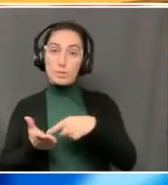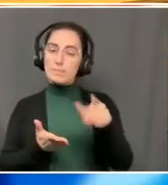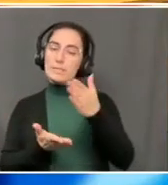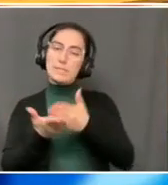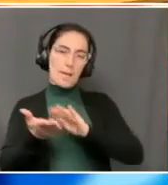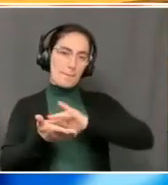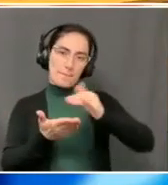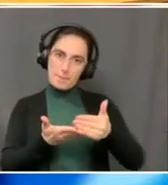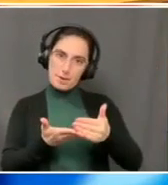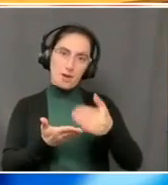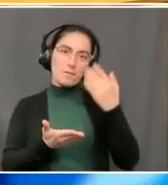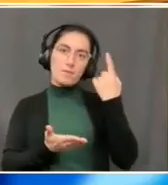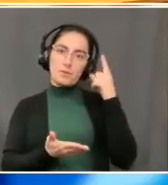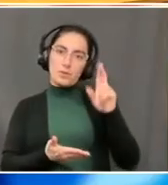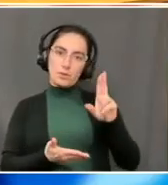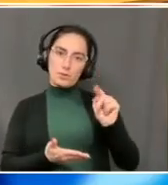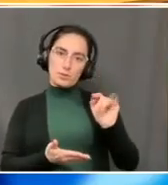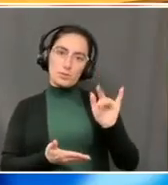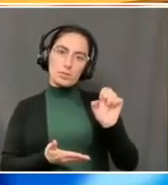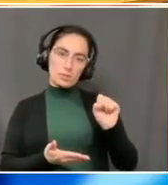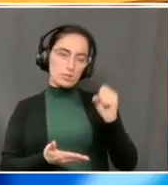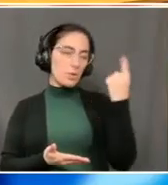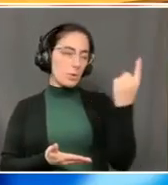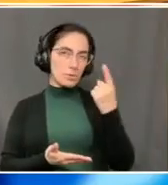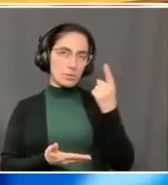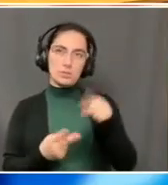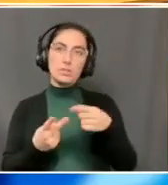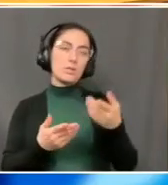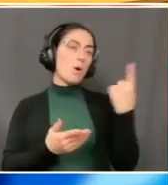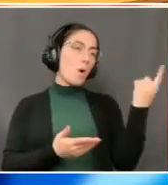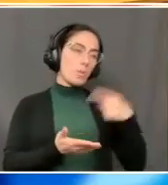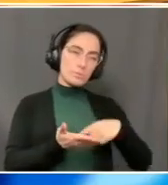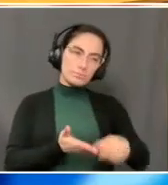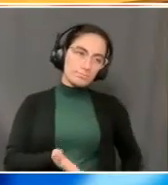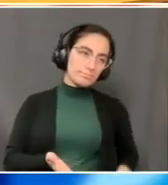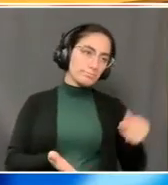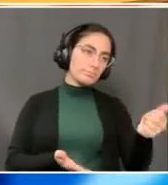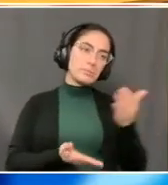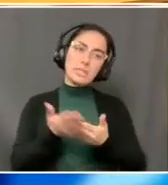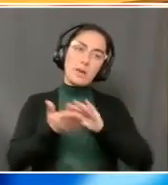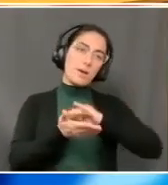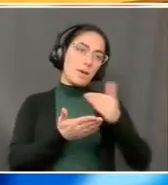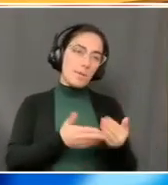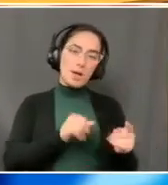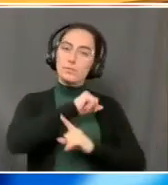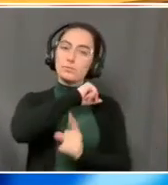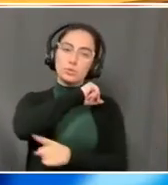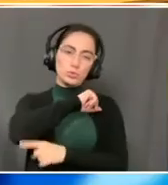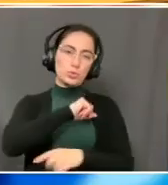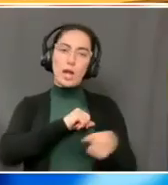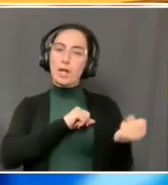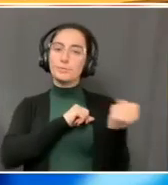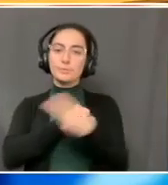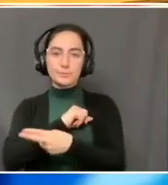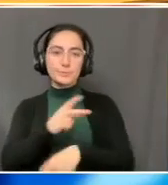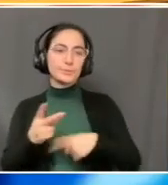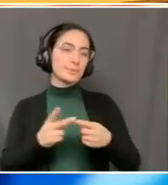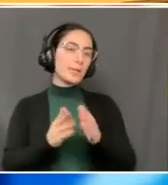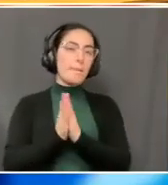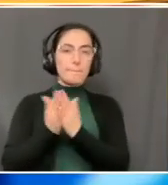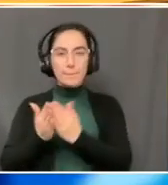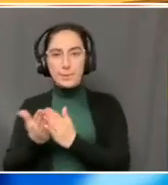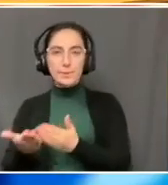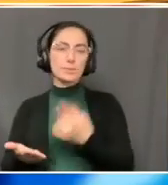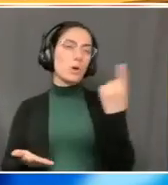of utilities, and we'll always be paying some amount of Mandated waste textbook removal costs, yes. and textbooks. And so,